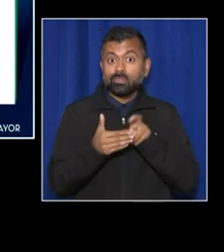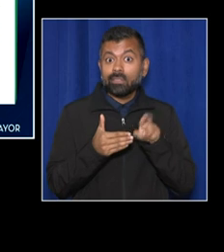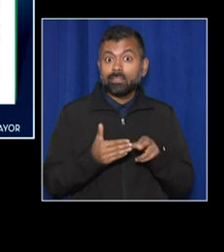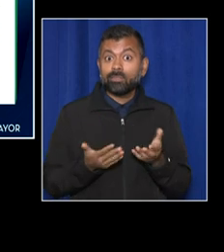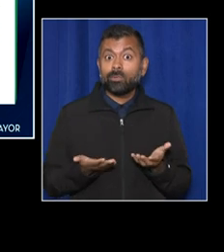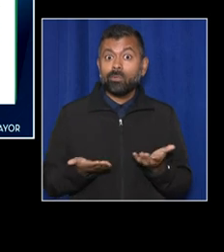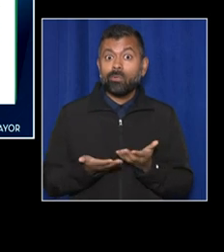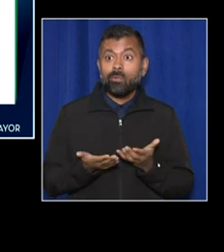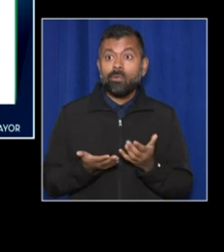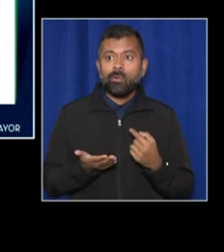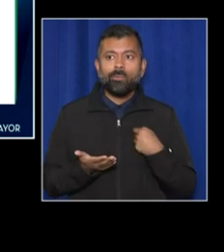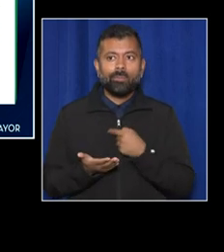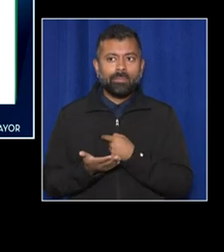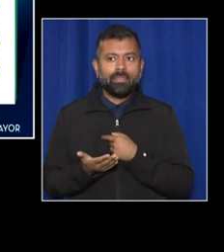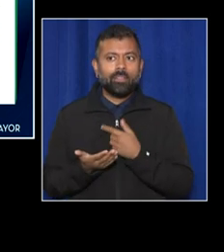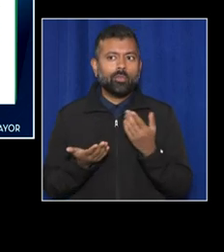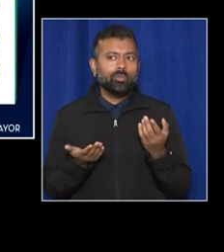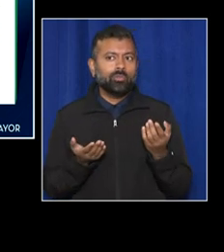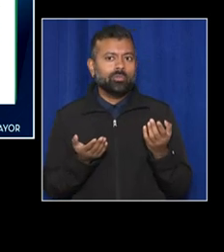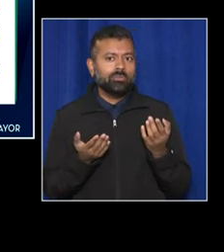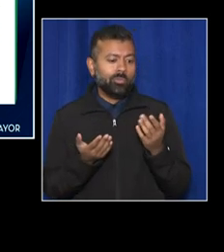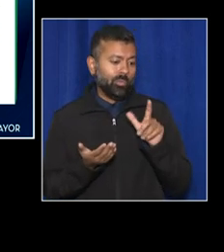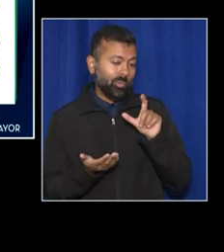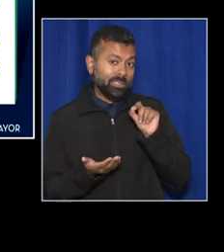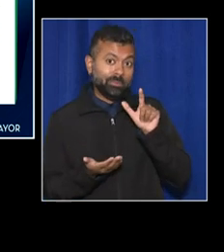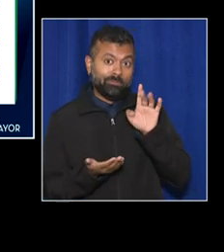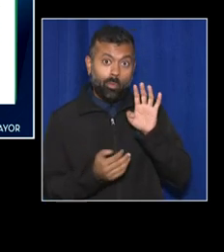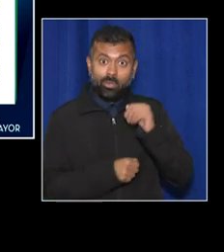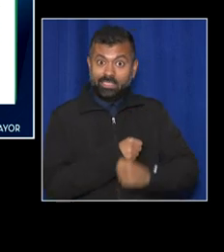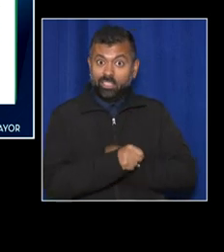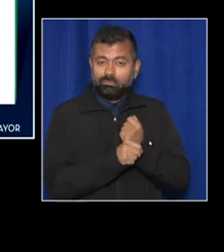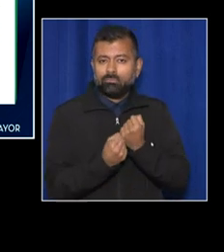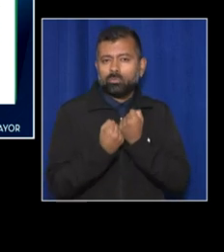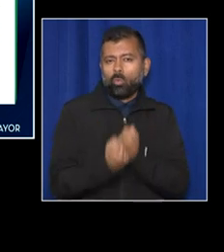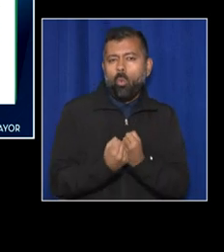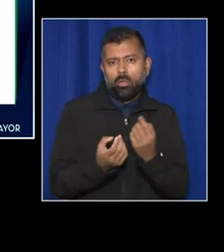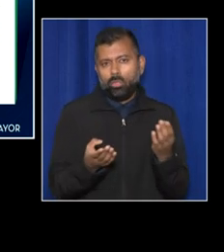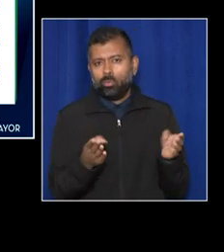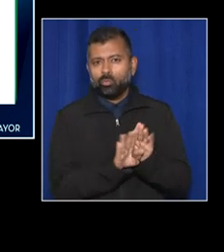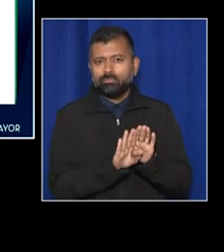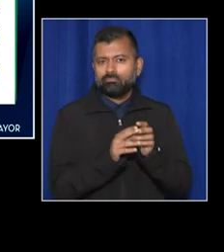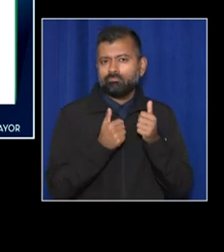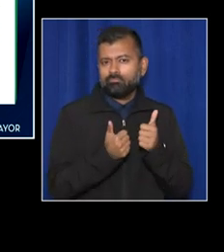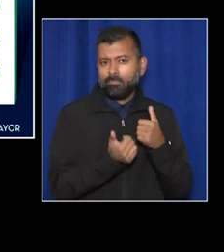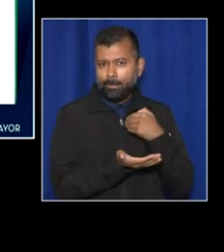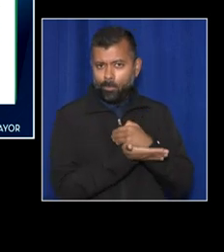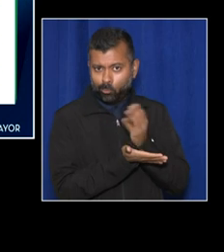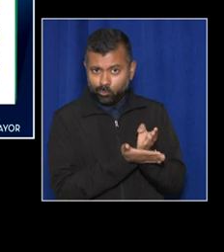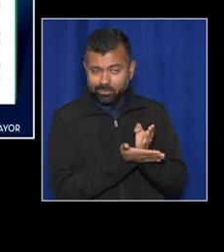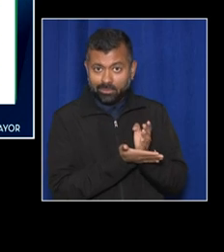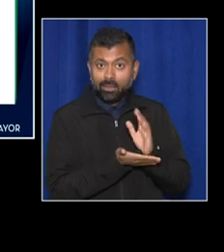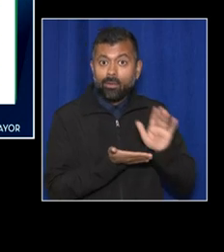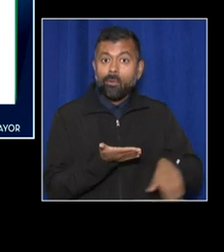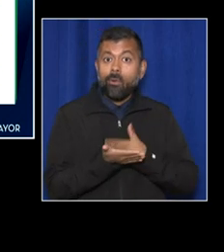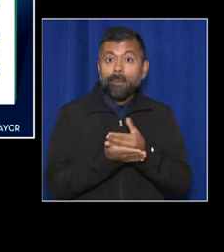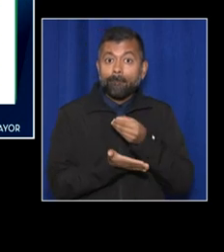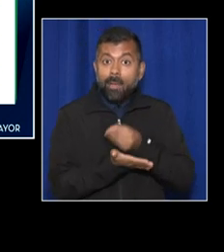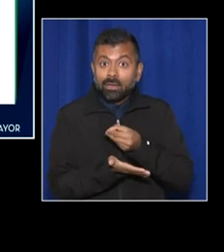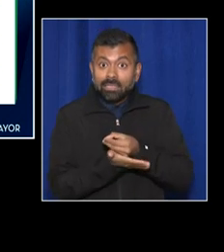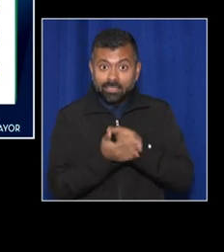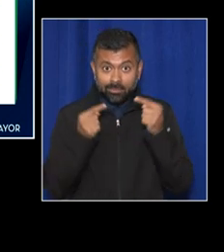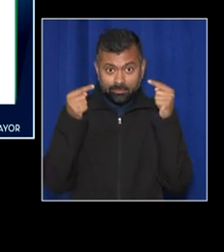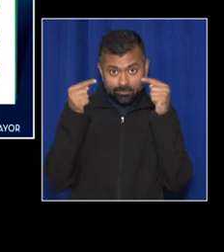very strong. 29 consecutive balanced budgets. We have another clean audit, 10th year with